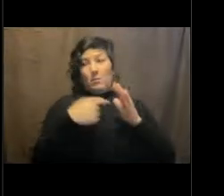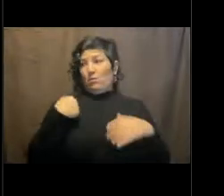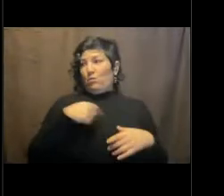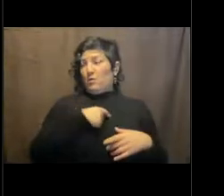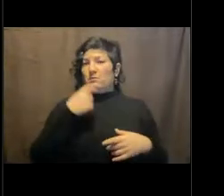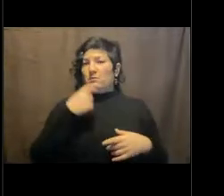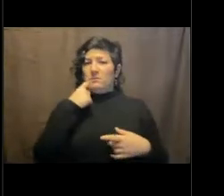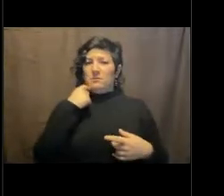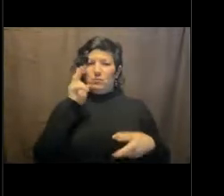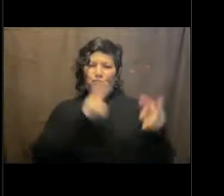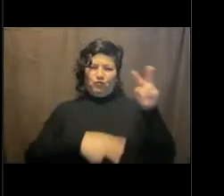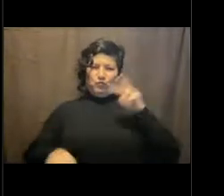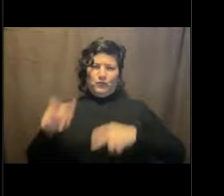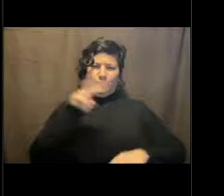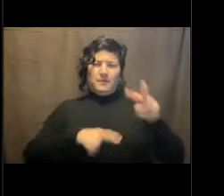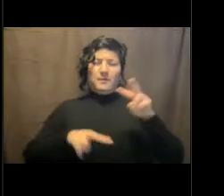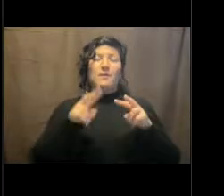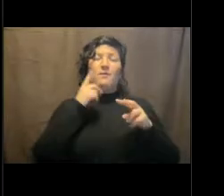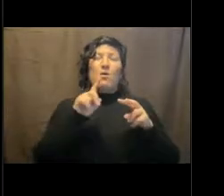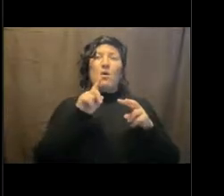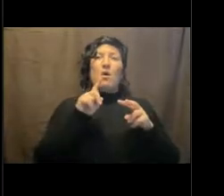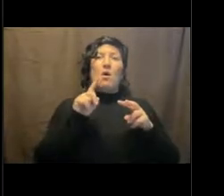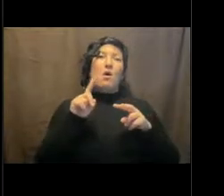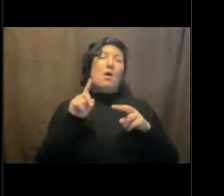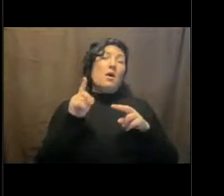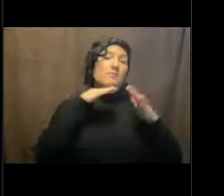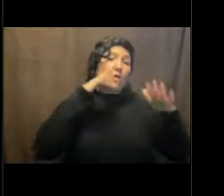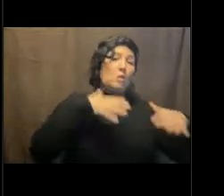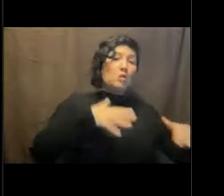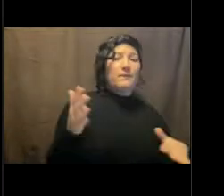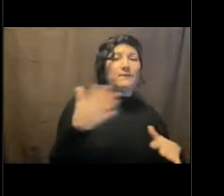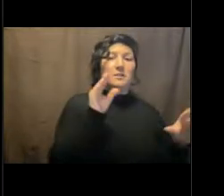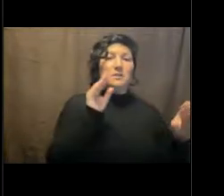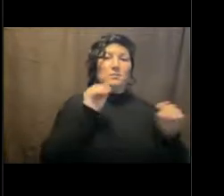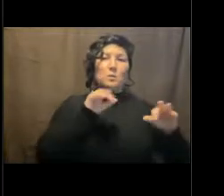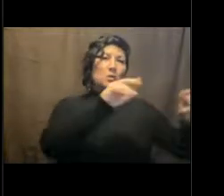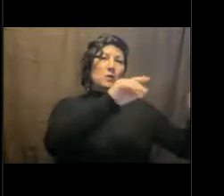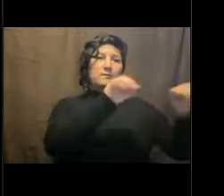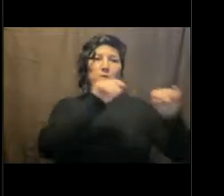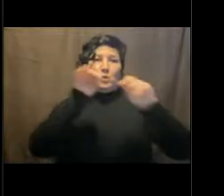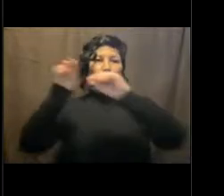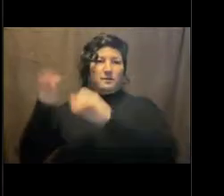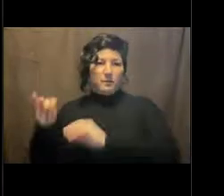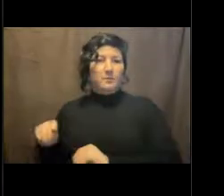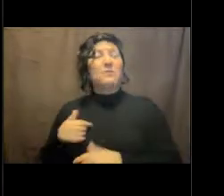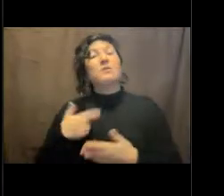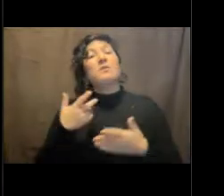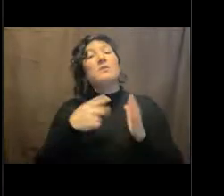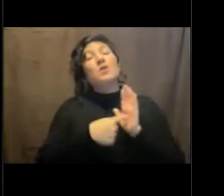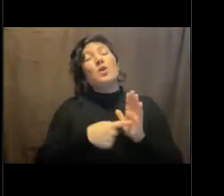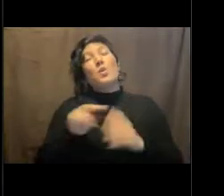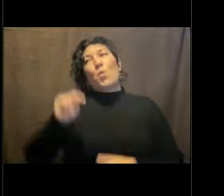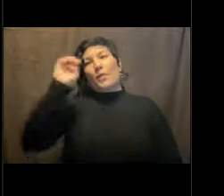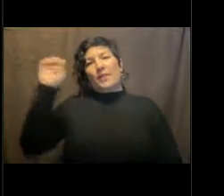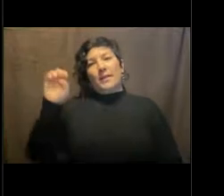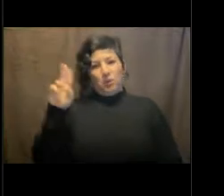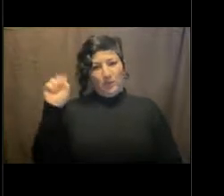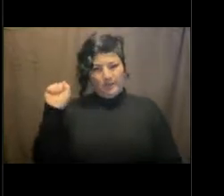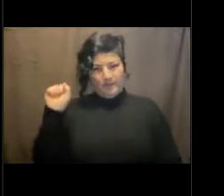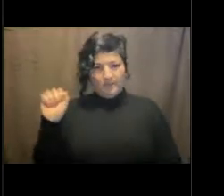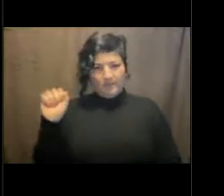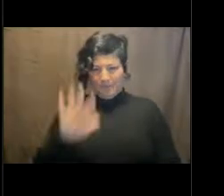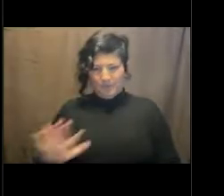of marine fish moving as oceans are warming, I'm going to give you an example here in the Northeast US. So what you can see here